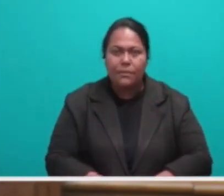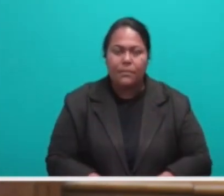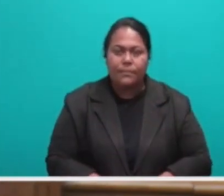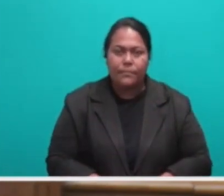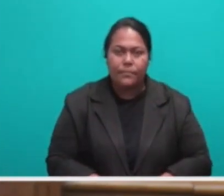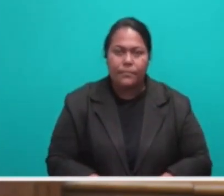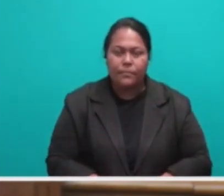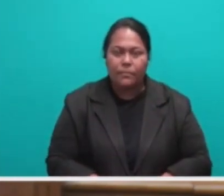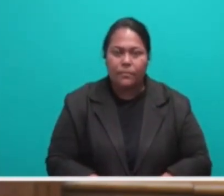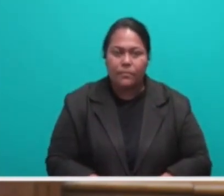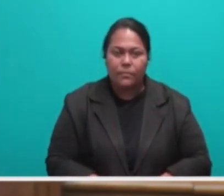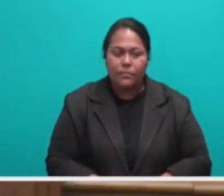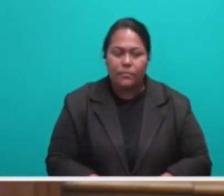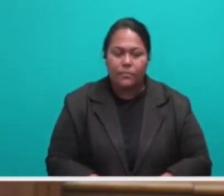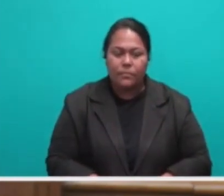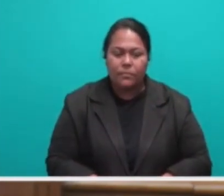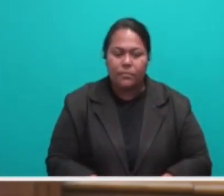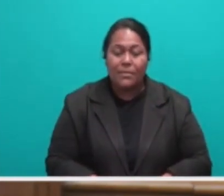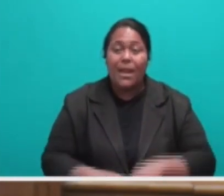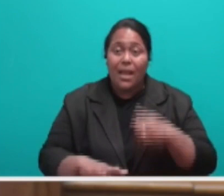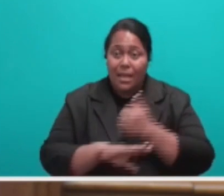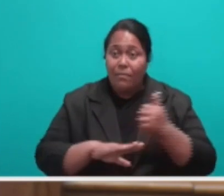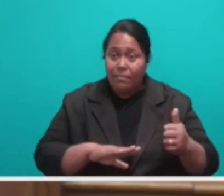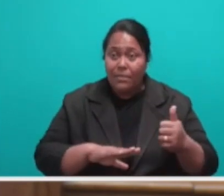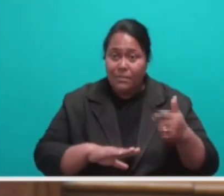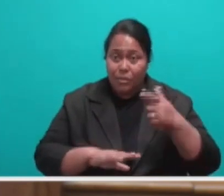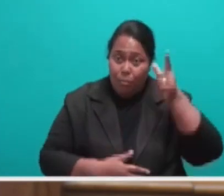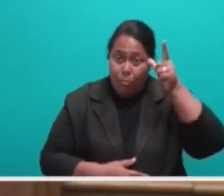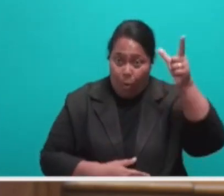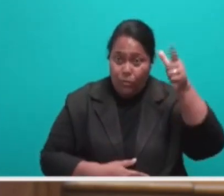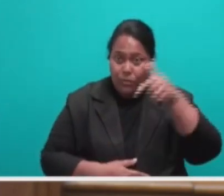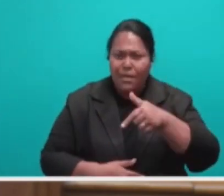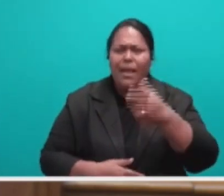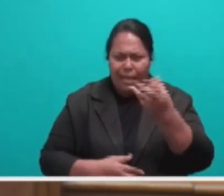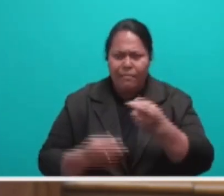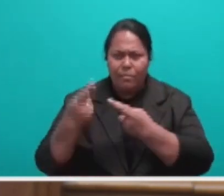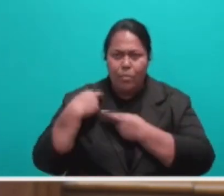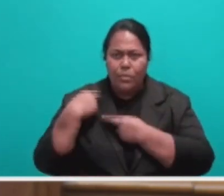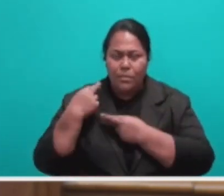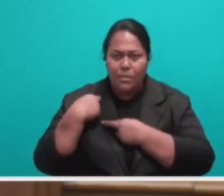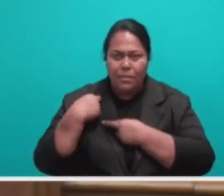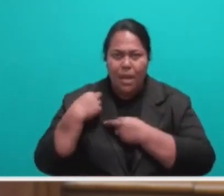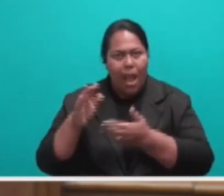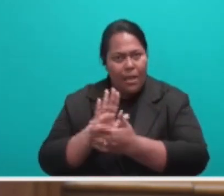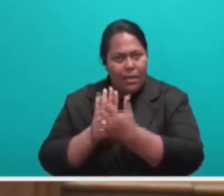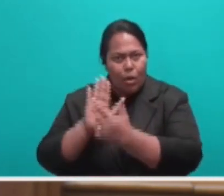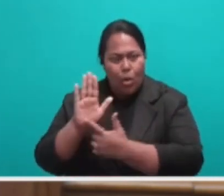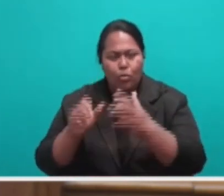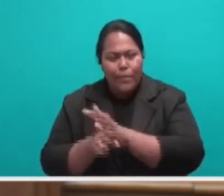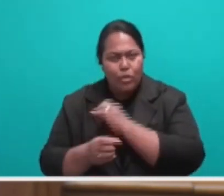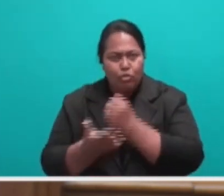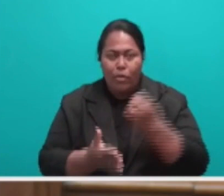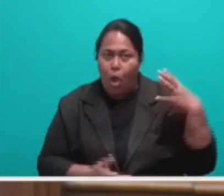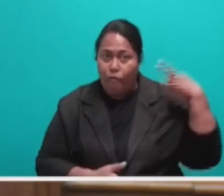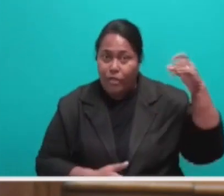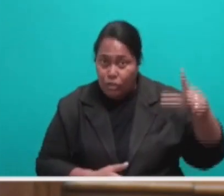Mr. Speaker, sir, the government as employer has a legal obligation to ensure its officials have